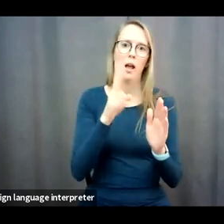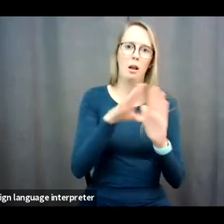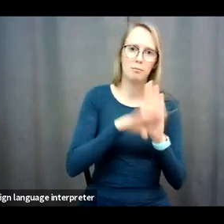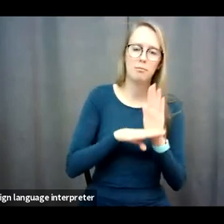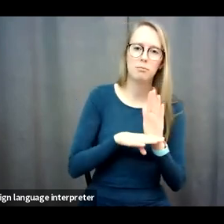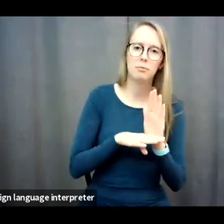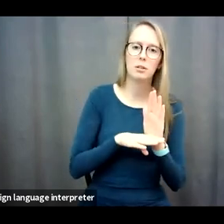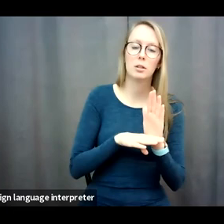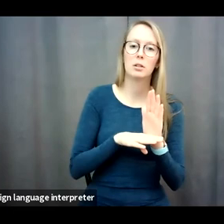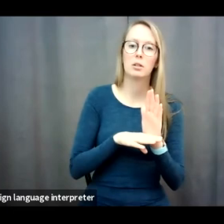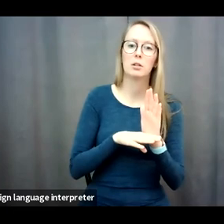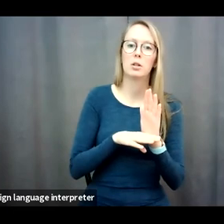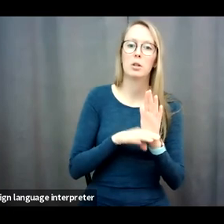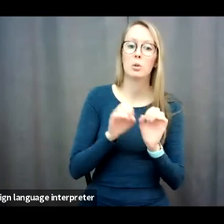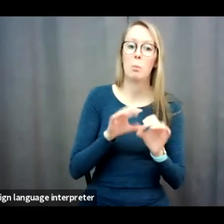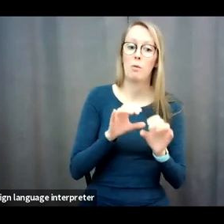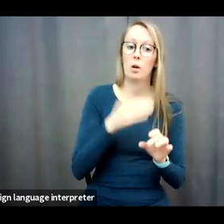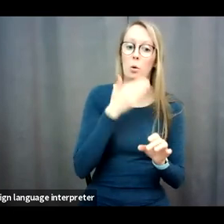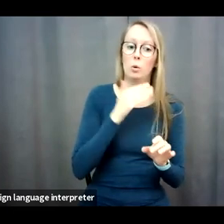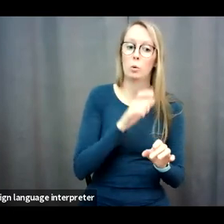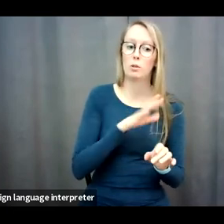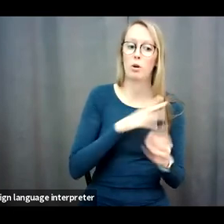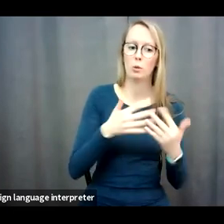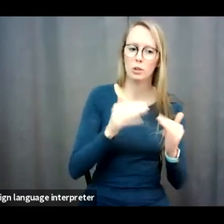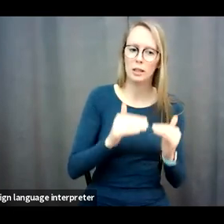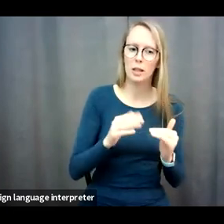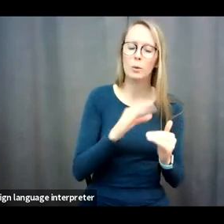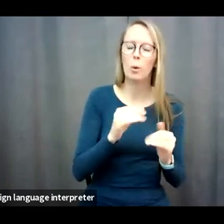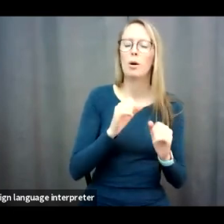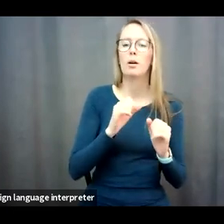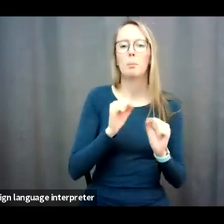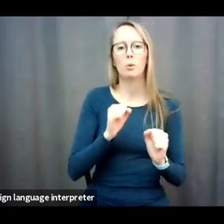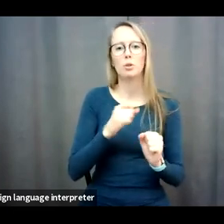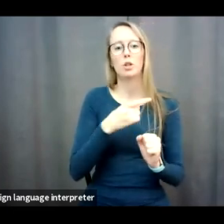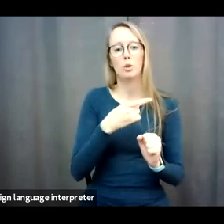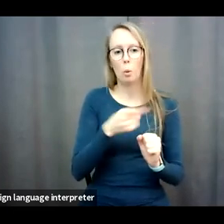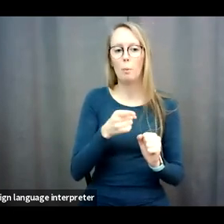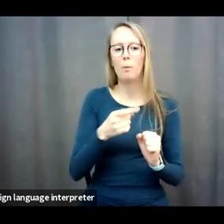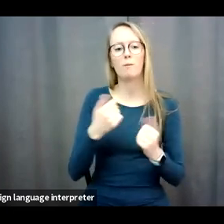that impacts youth with disabilities without also including that same group.